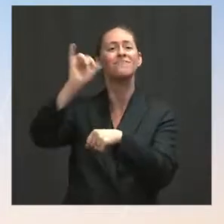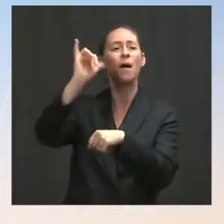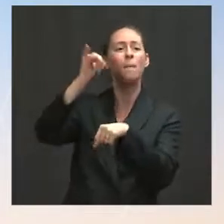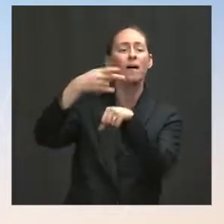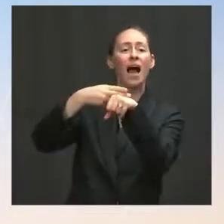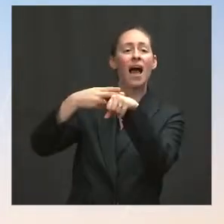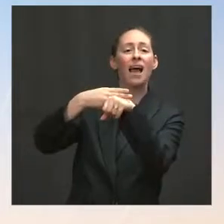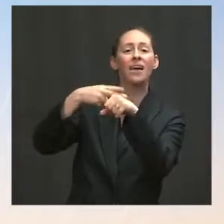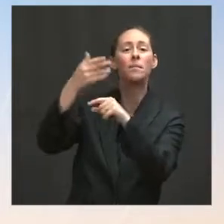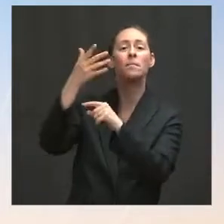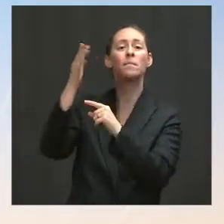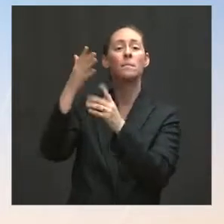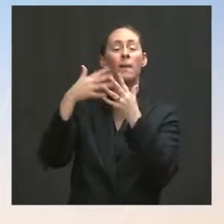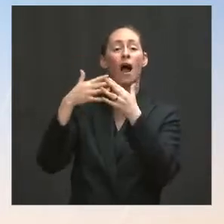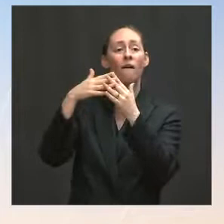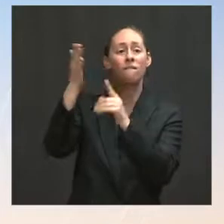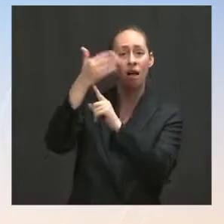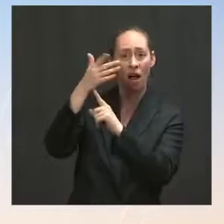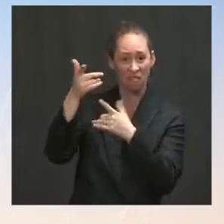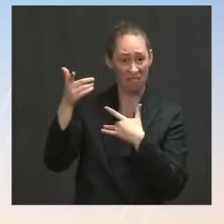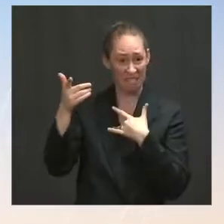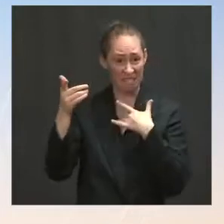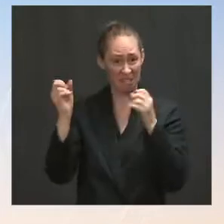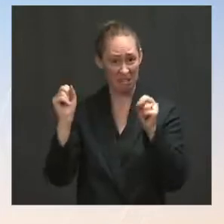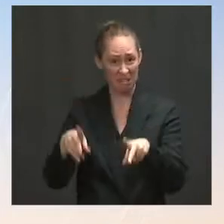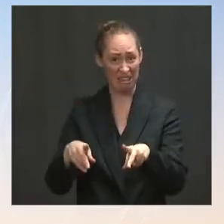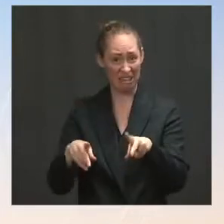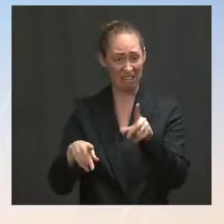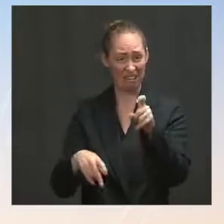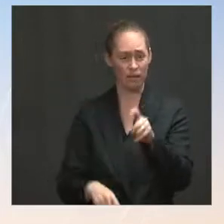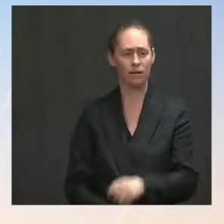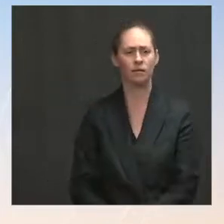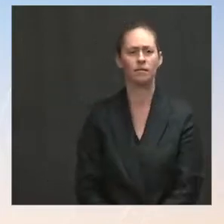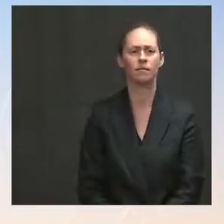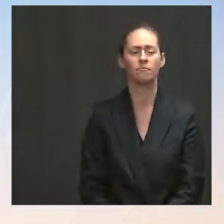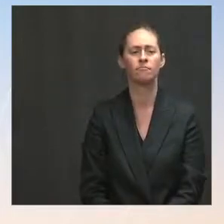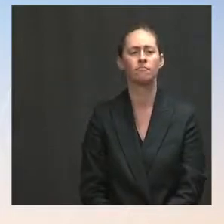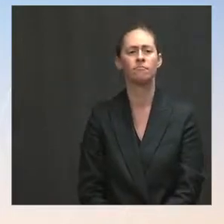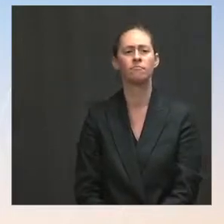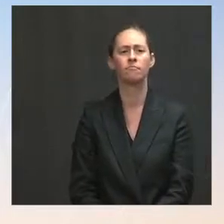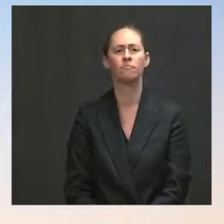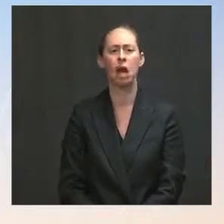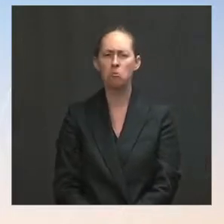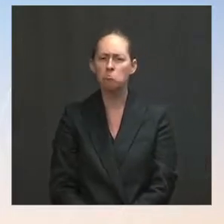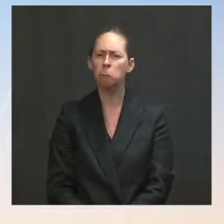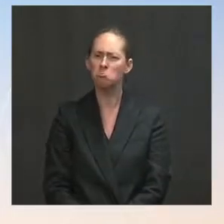Well, I would say first, the president certainly values and respects the